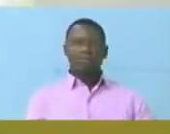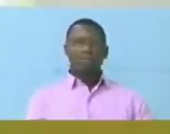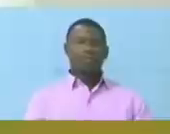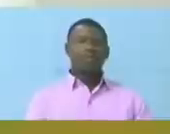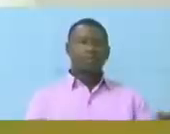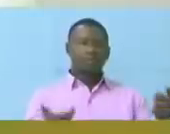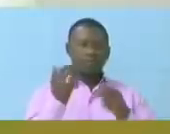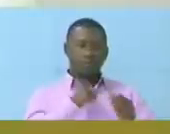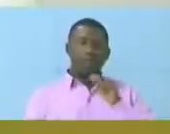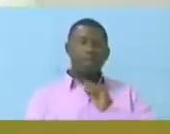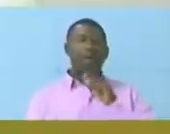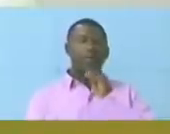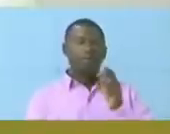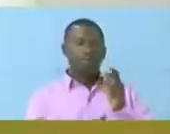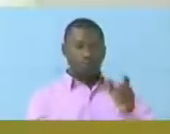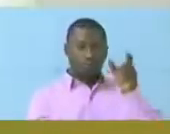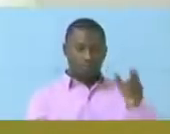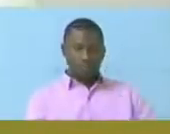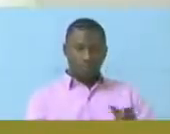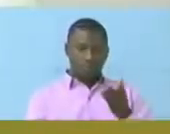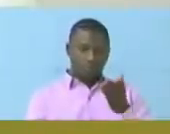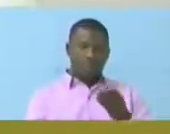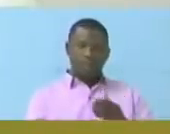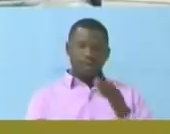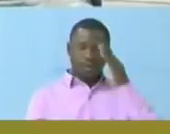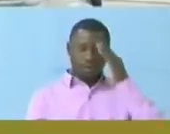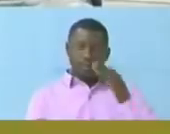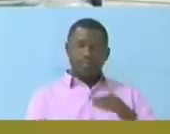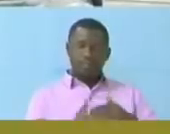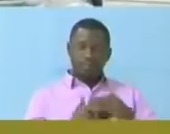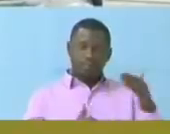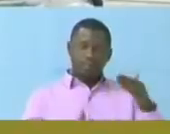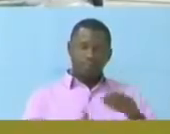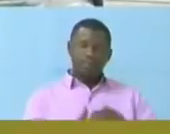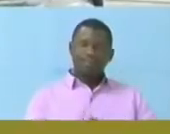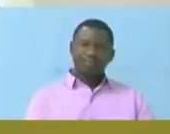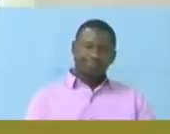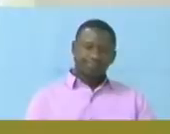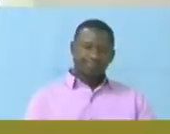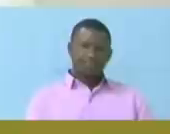Welcome back, Mr. Witness. Sir, Bismillah. Thank you very much.